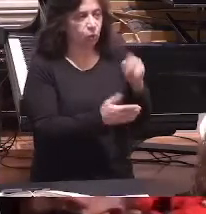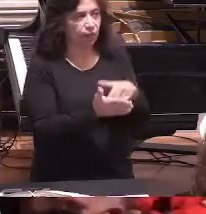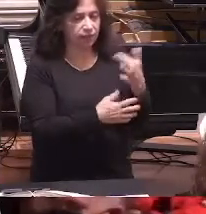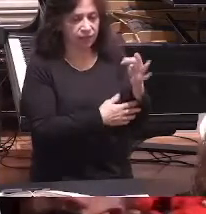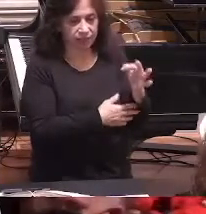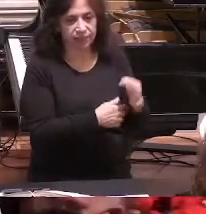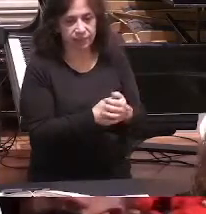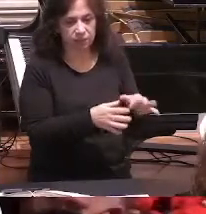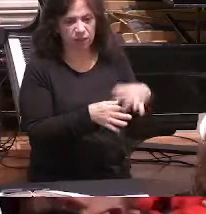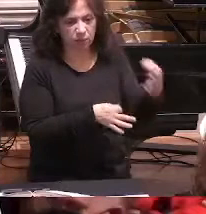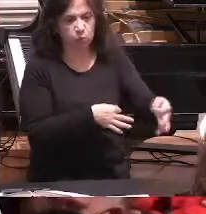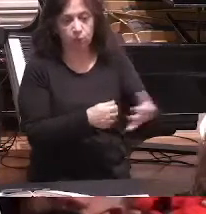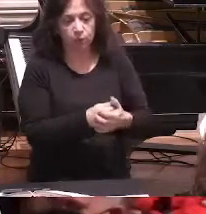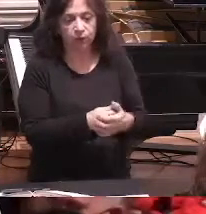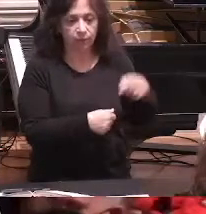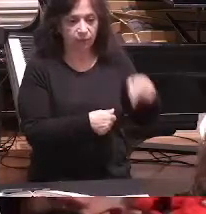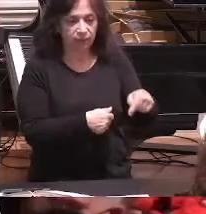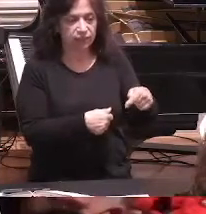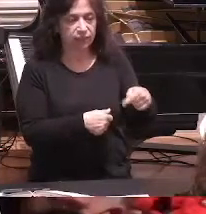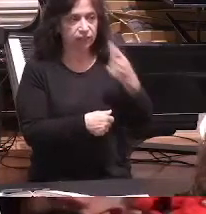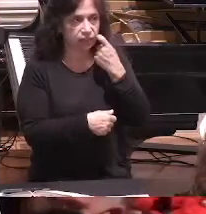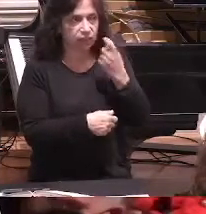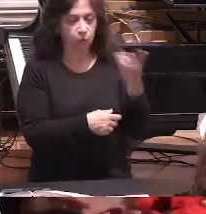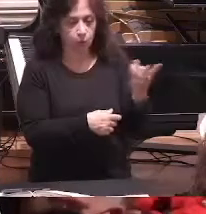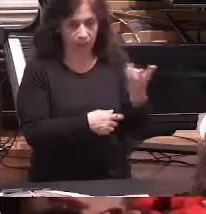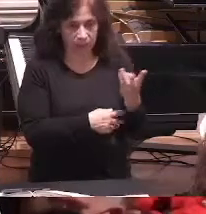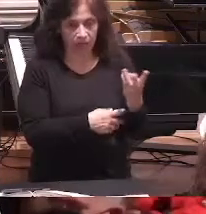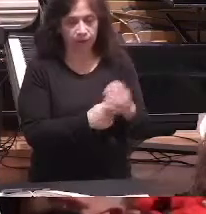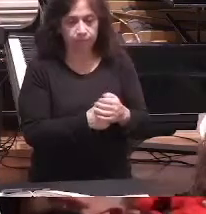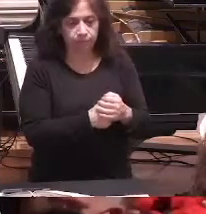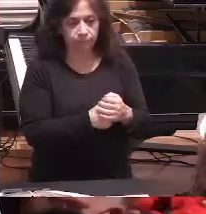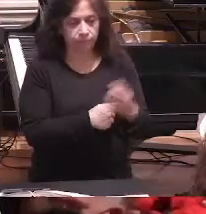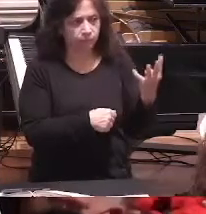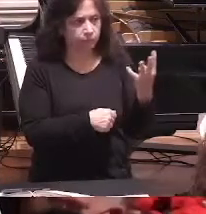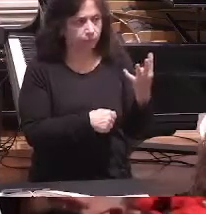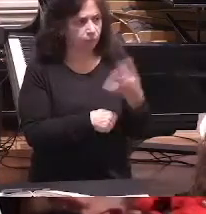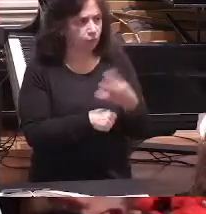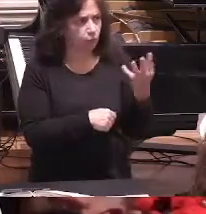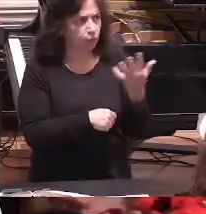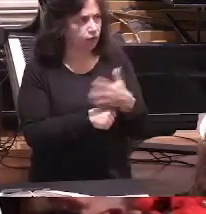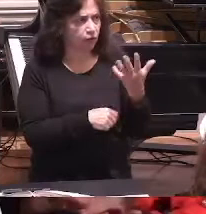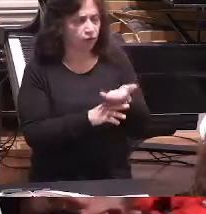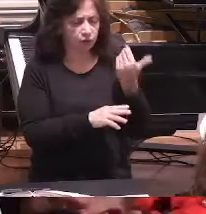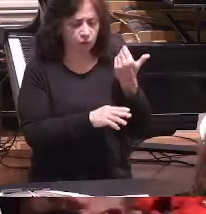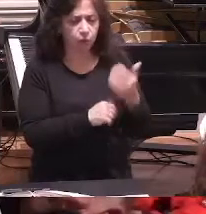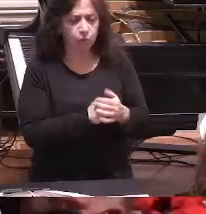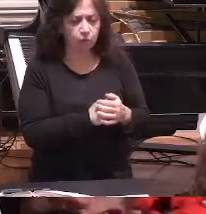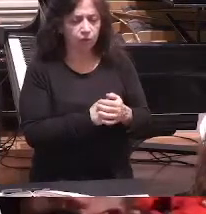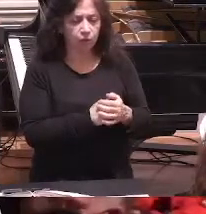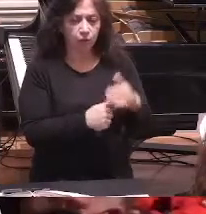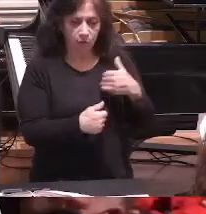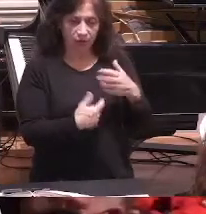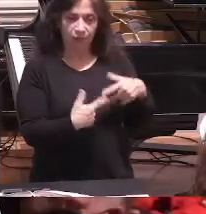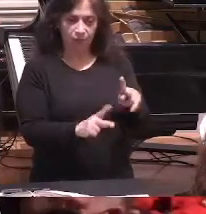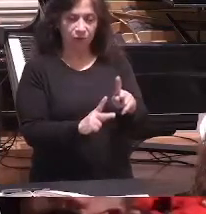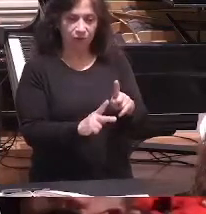2019. And this past Wednesday, just 4 or 5 days ago, we had the